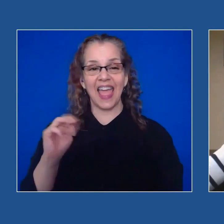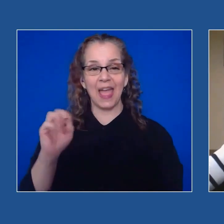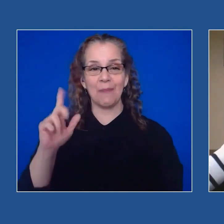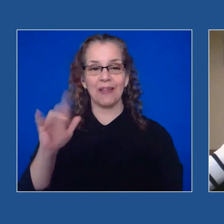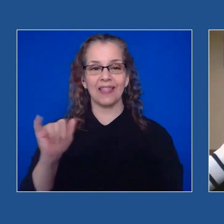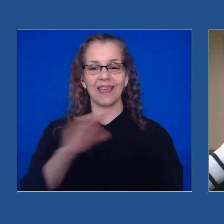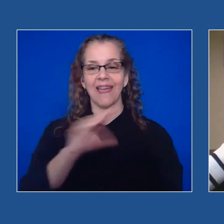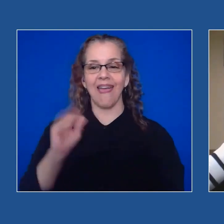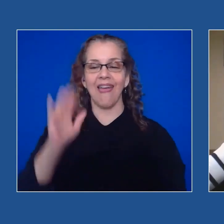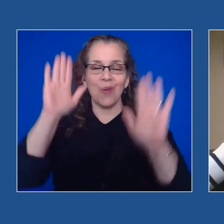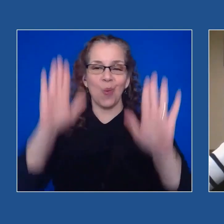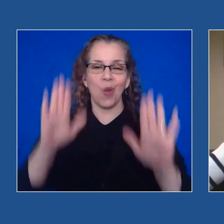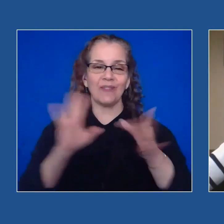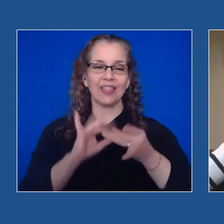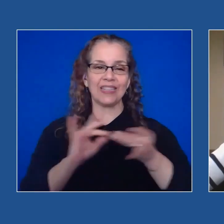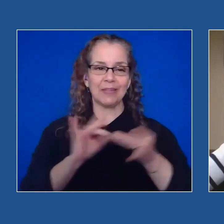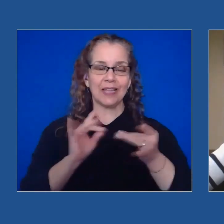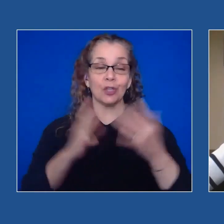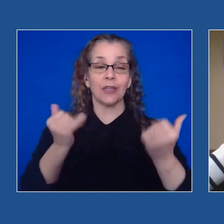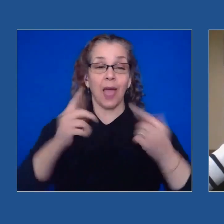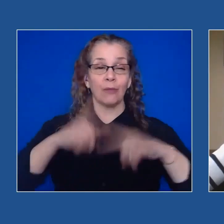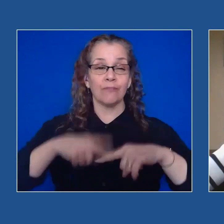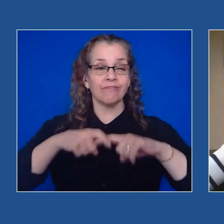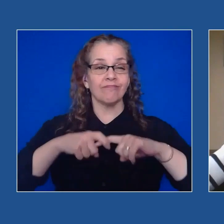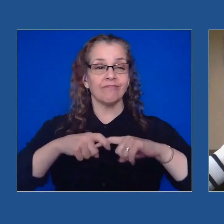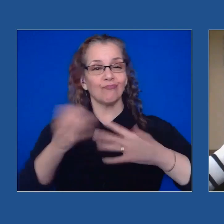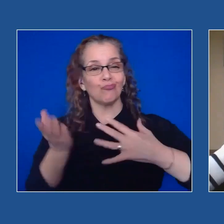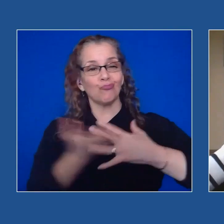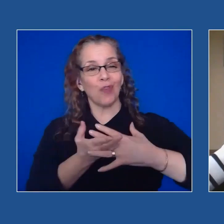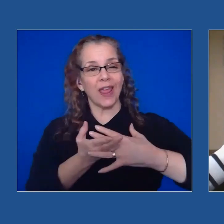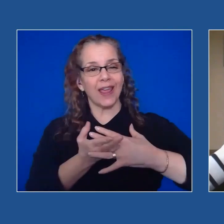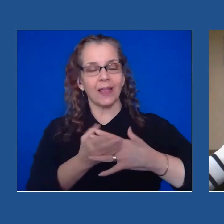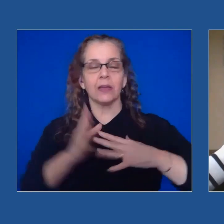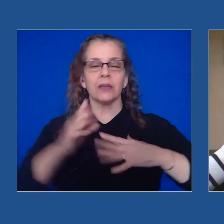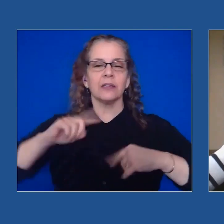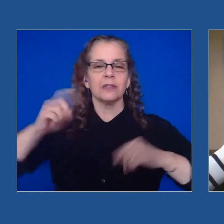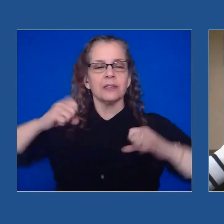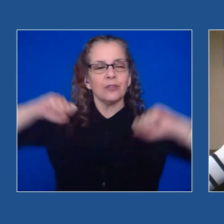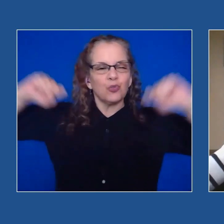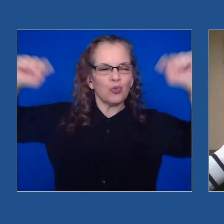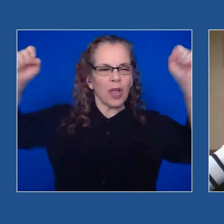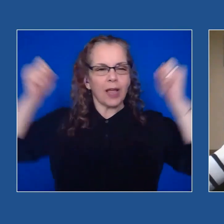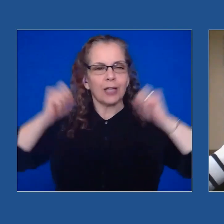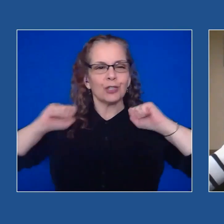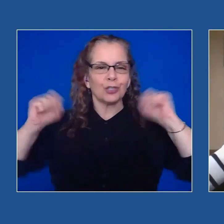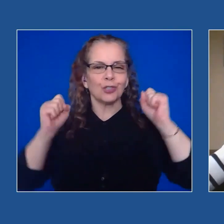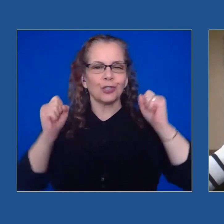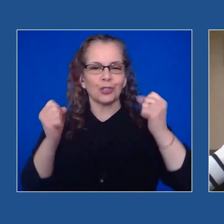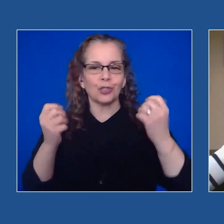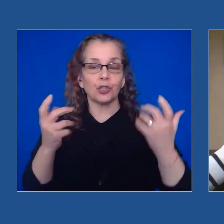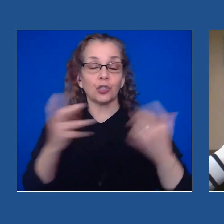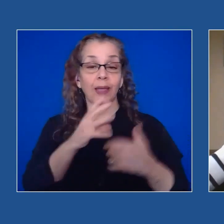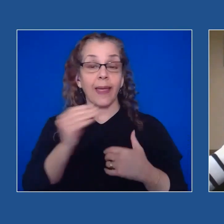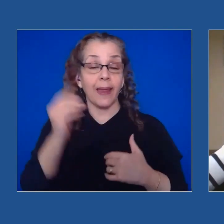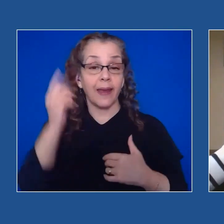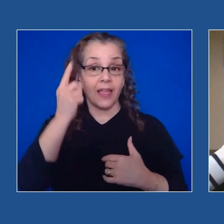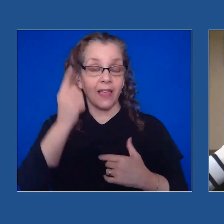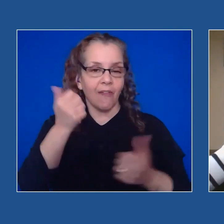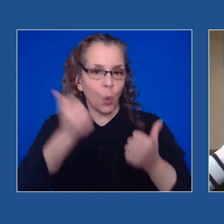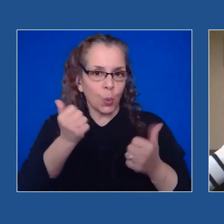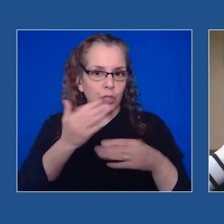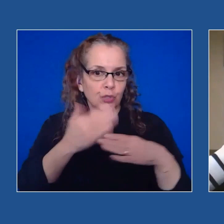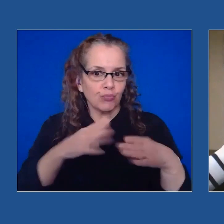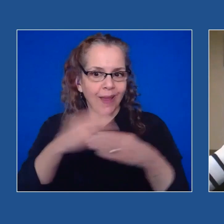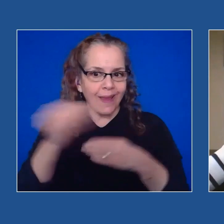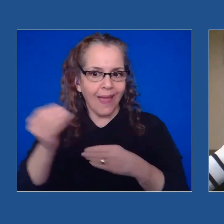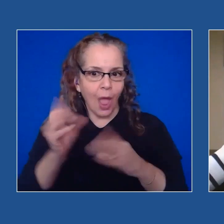speakers. We're going to take a brief break. Feel free to use this time to stretch your legs a bit. Also consider which of our wonderful breakout sessions you might want to attend